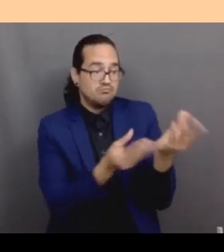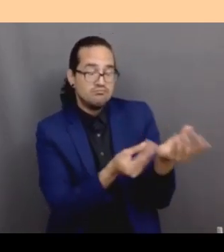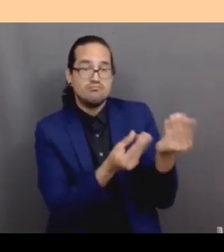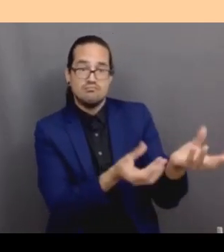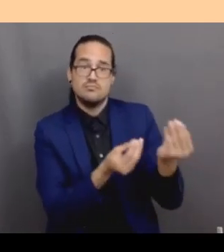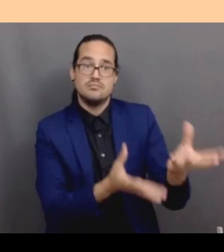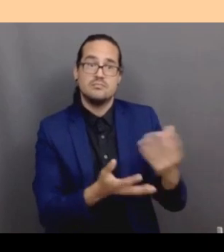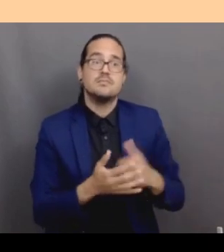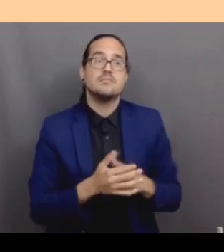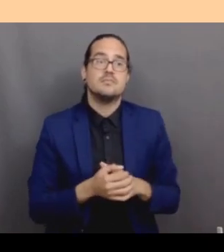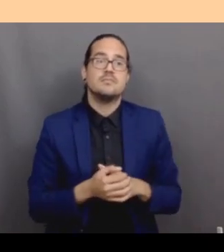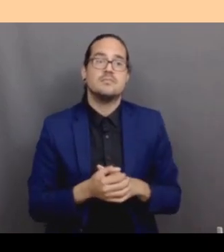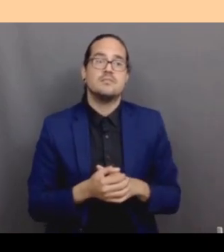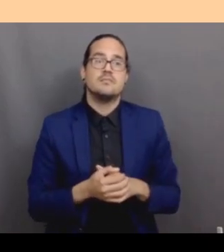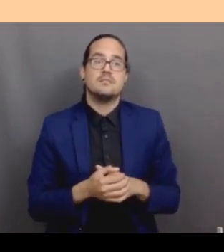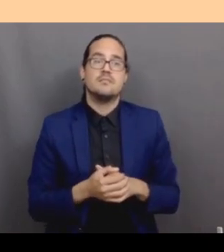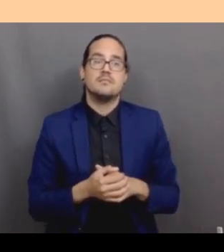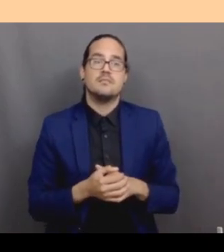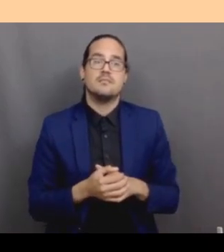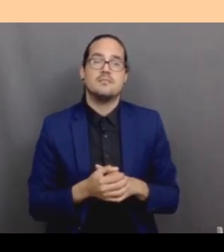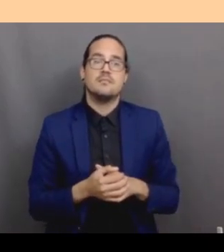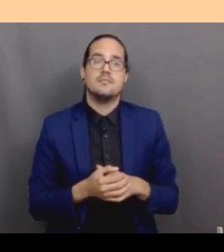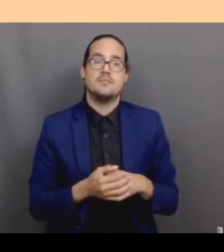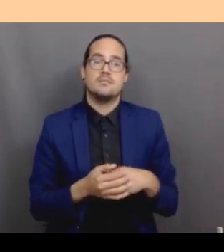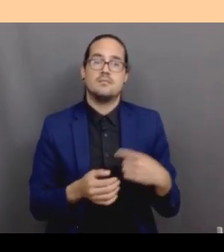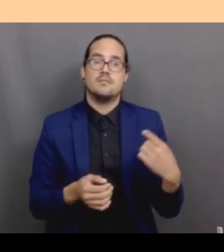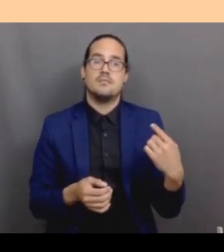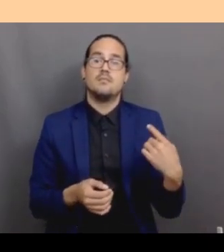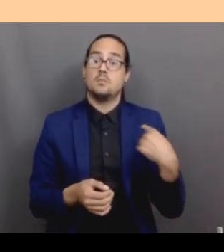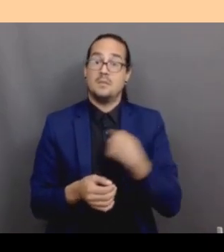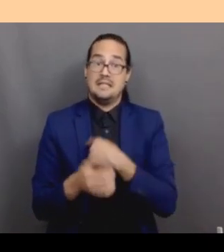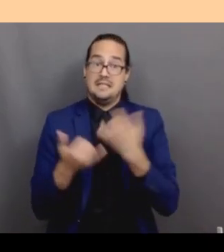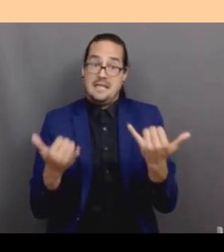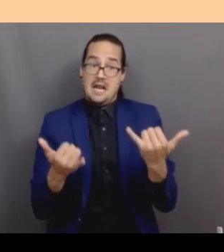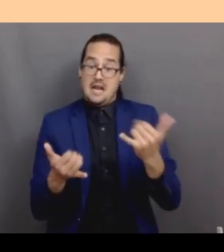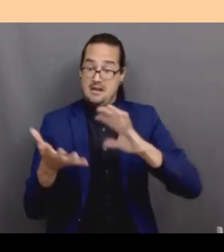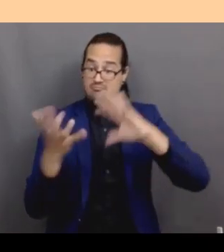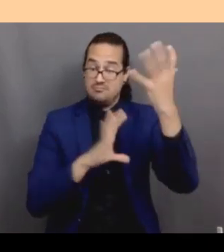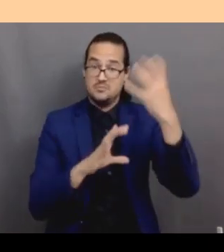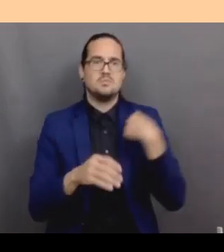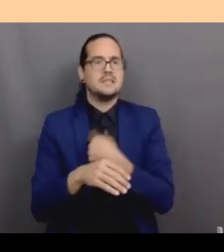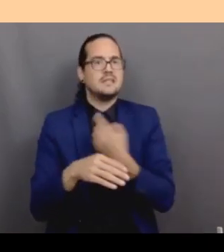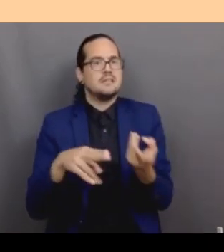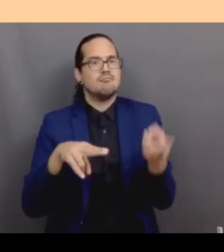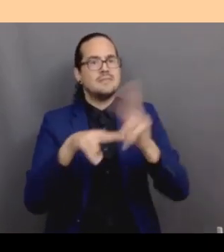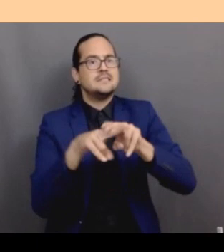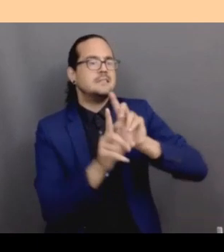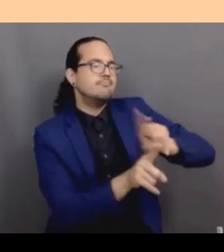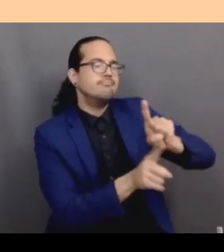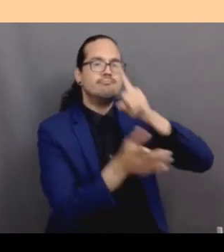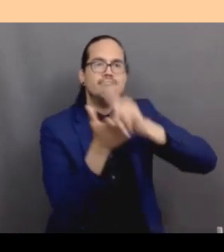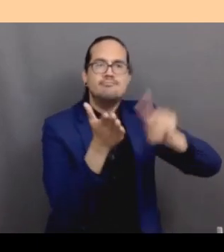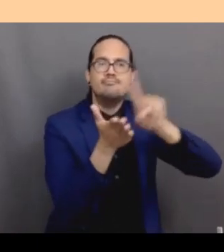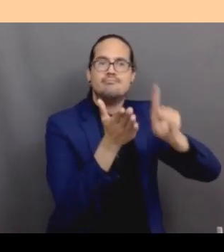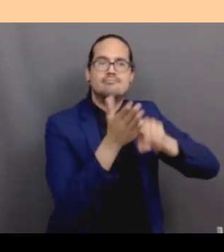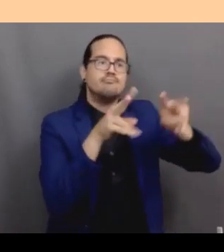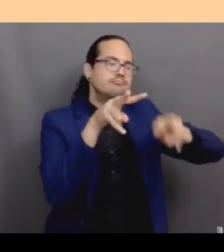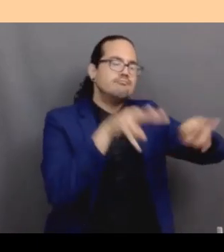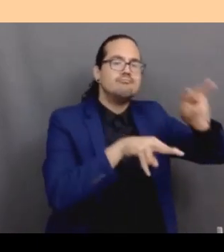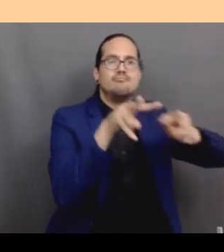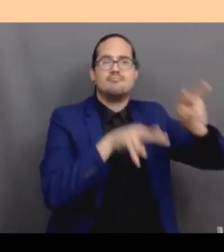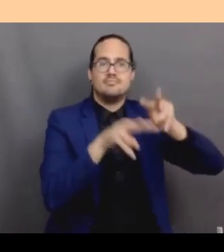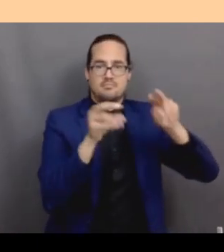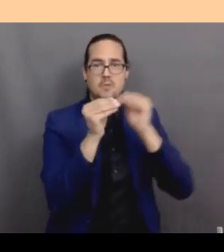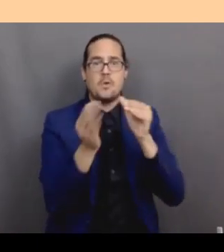increased our surveillance in the jails on the health side, as well as our surveillance in terms of mental health, and to make sure that